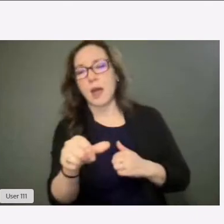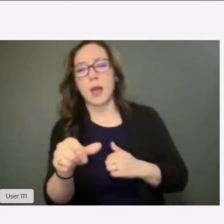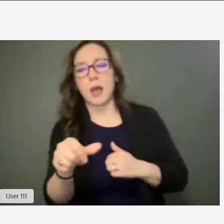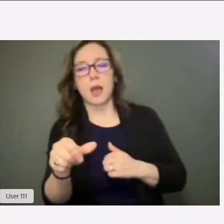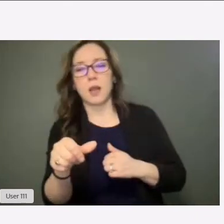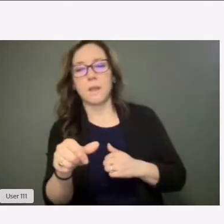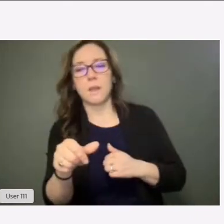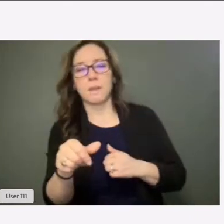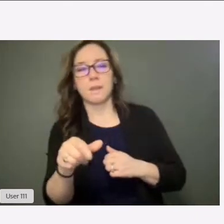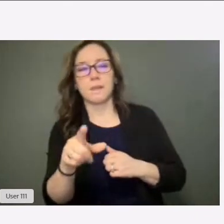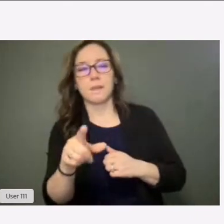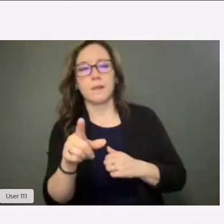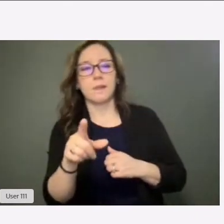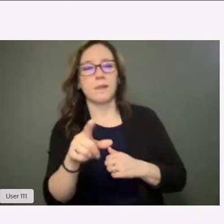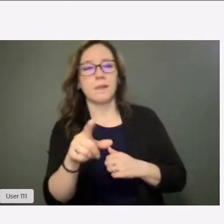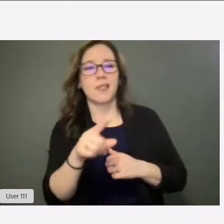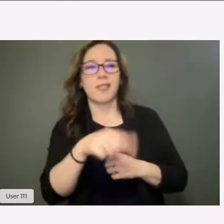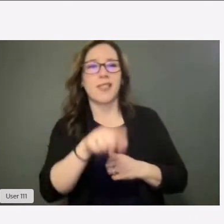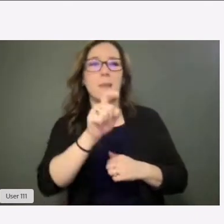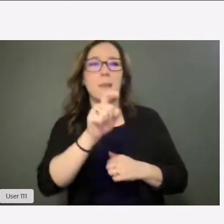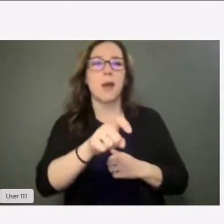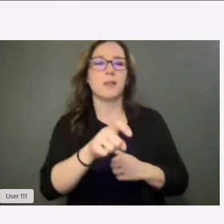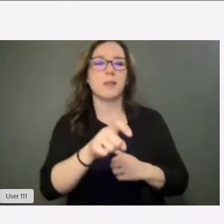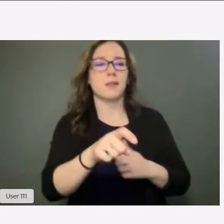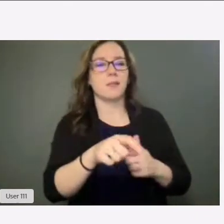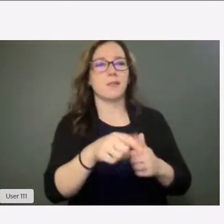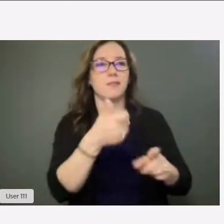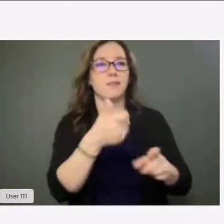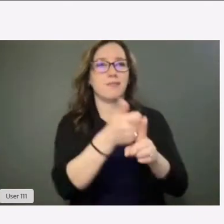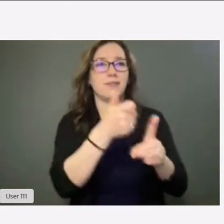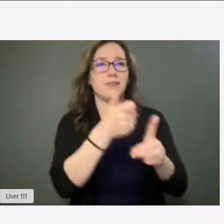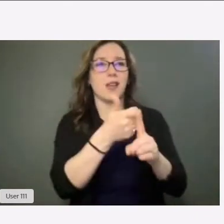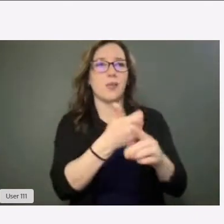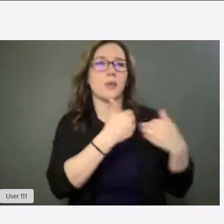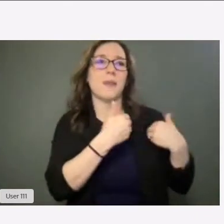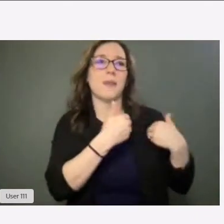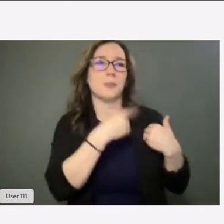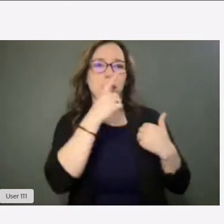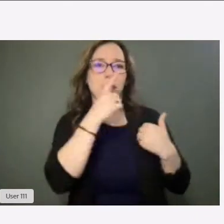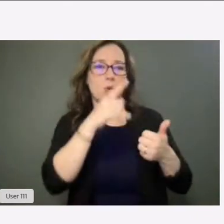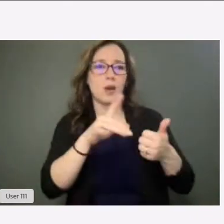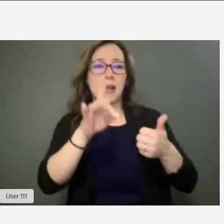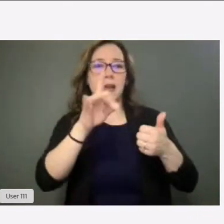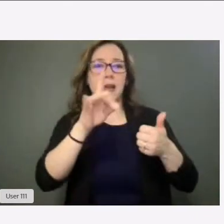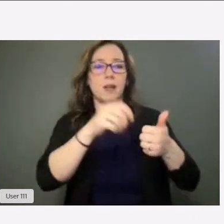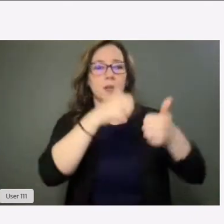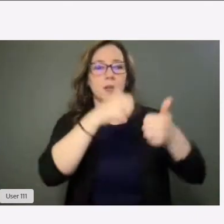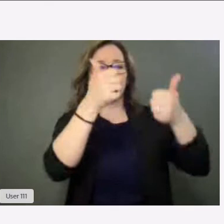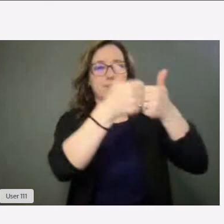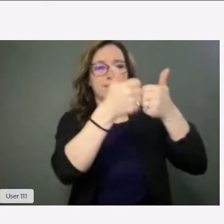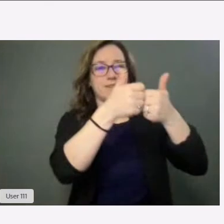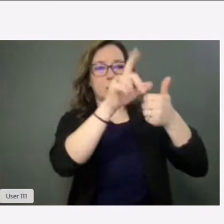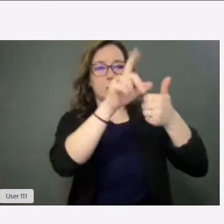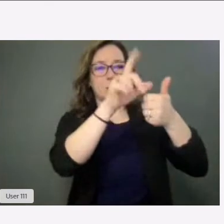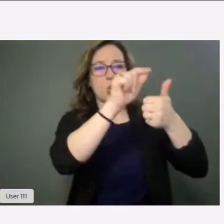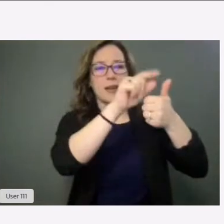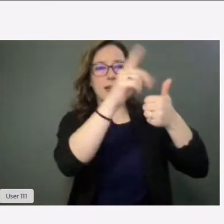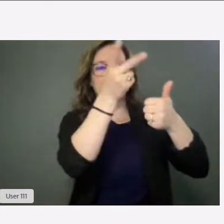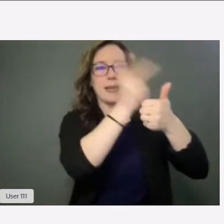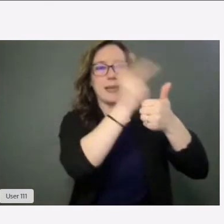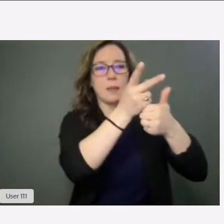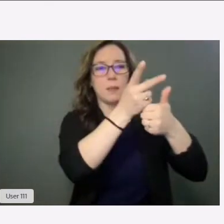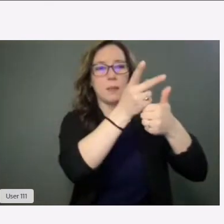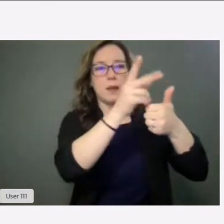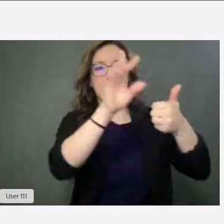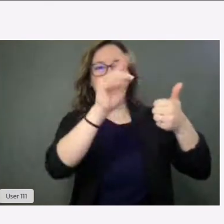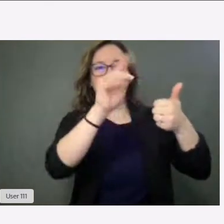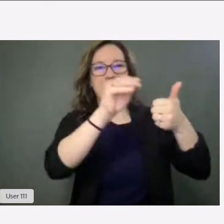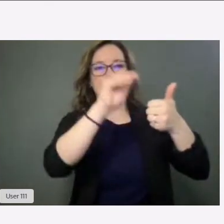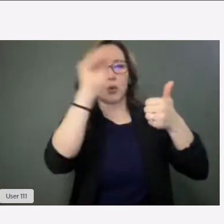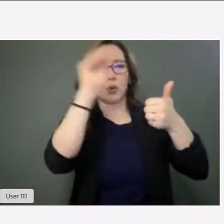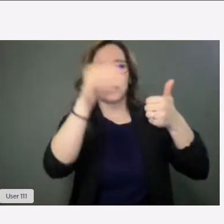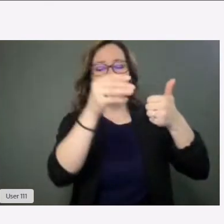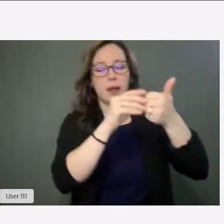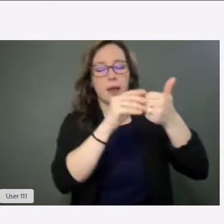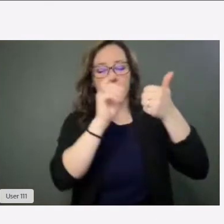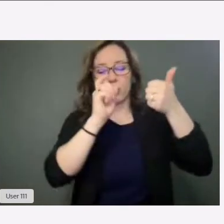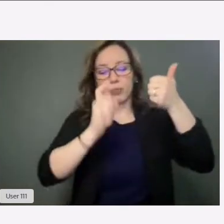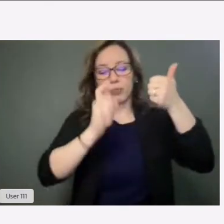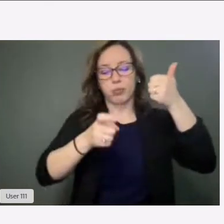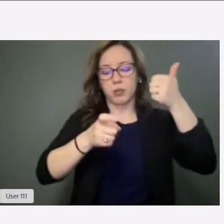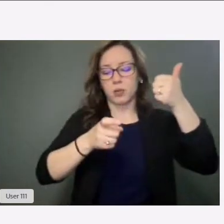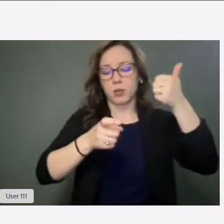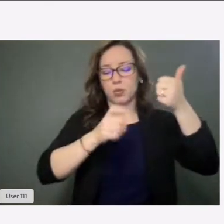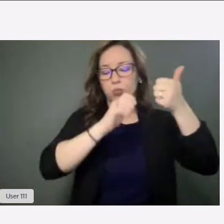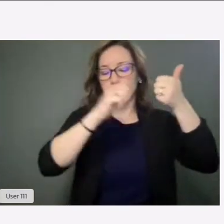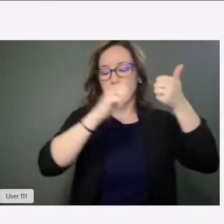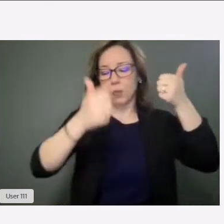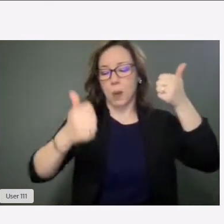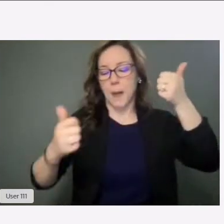pass through, like I said, at least 80% of the funding to local units. Okay. But no problem with me, I guess, encouraging folks to use that data. Absolutely